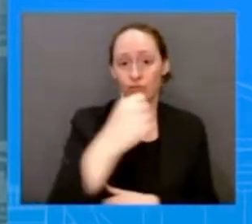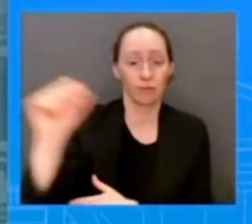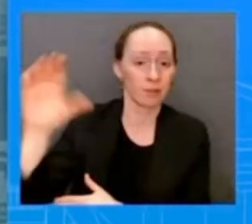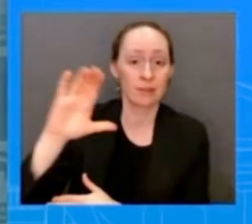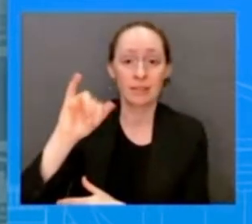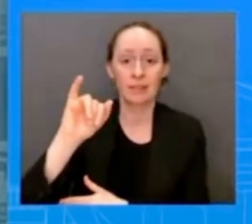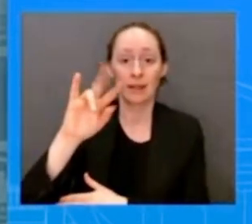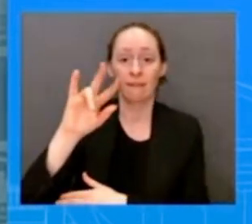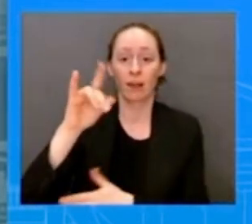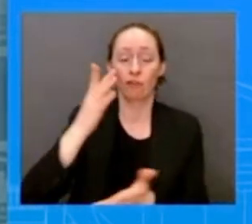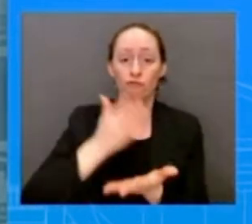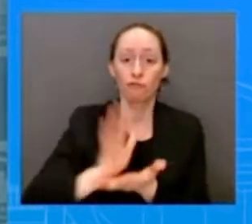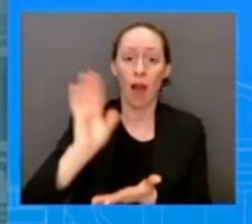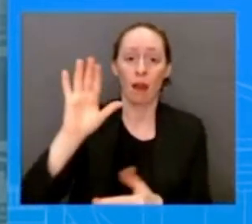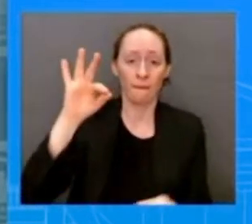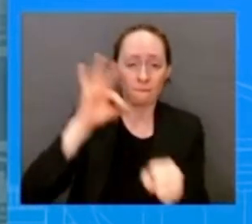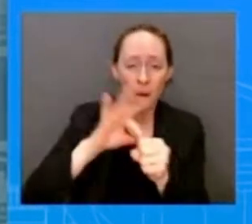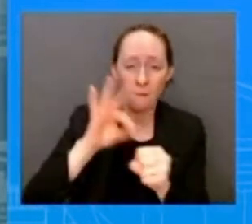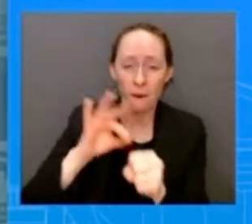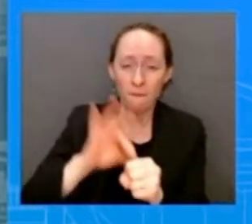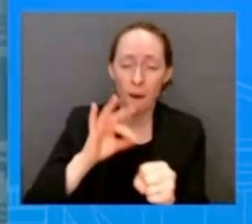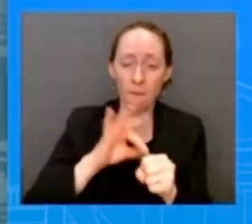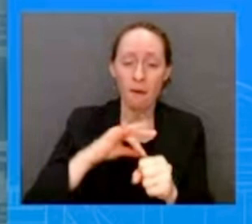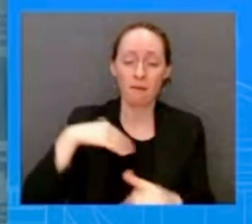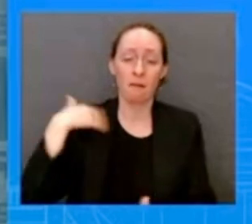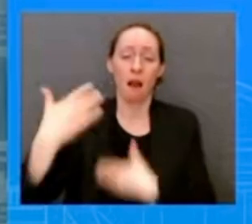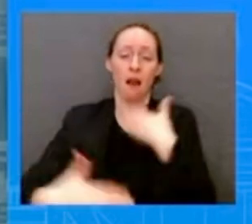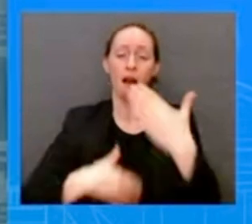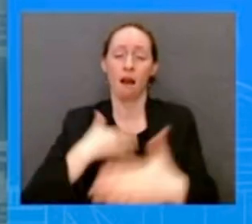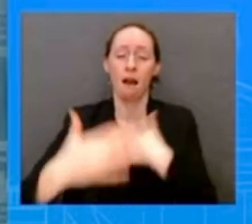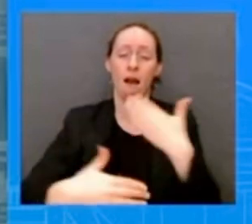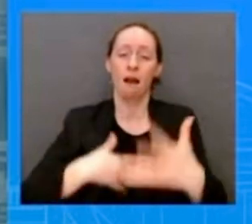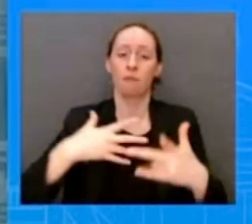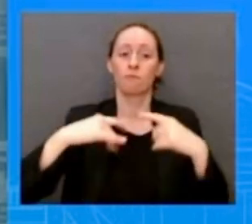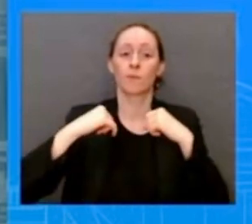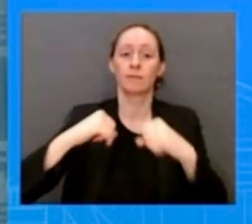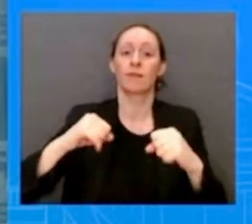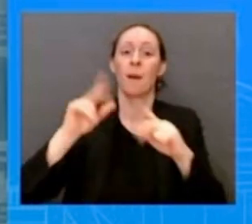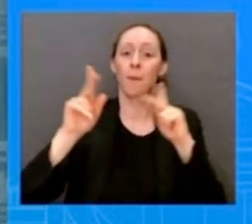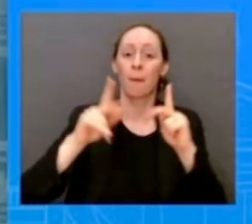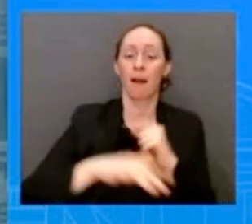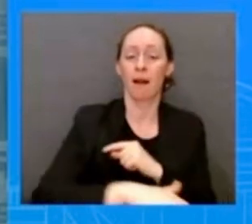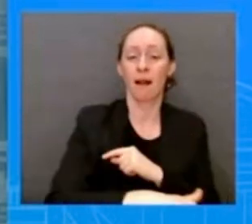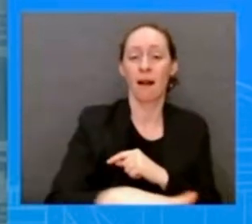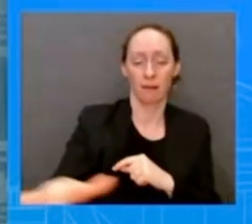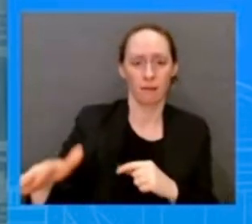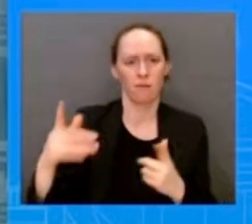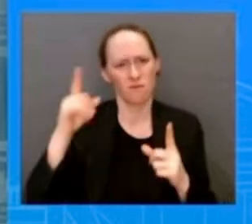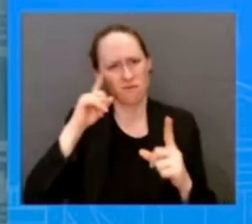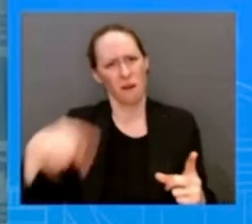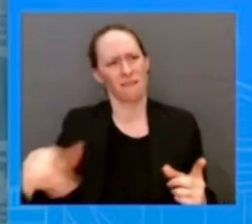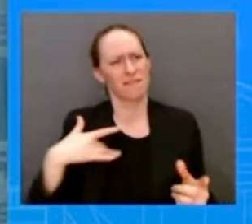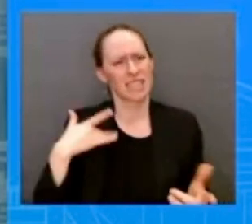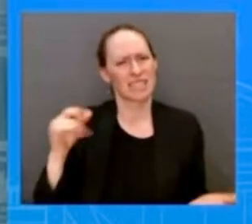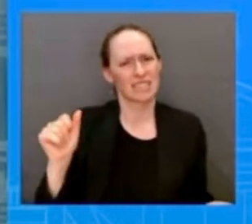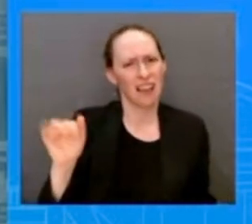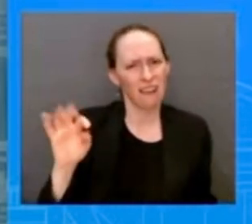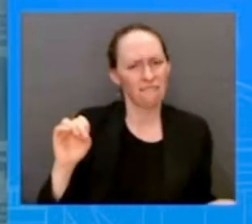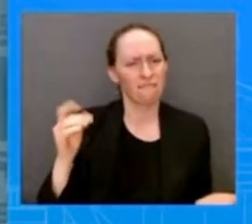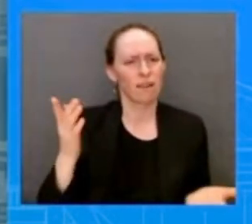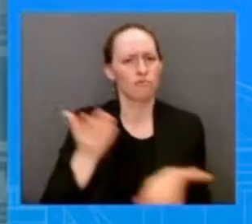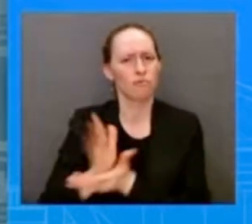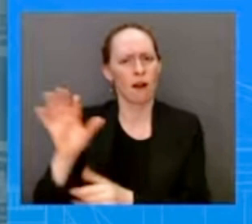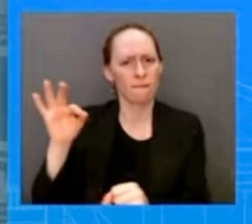who to give them the right to make sure that they felt safe and gave them the right to vote. So clearly this is something that's incredibly important. He looks